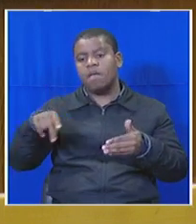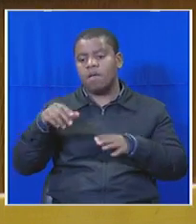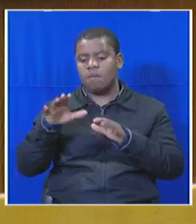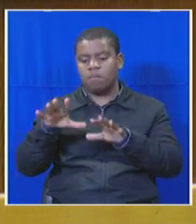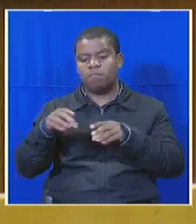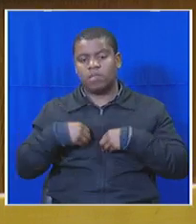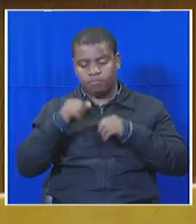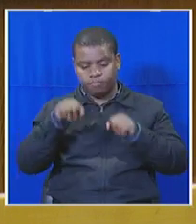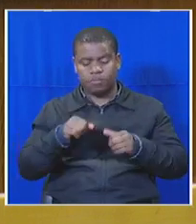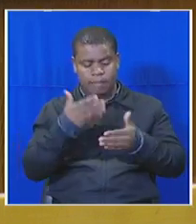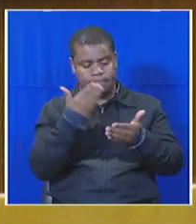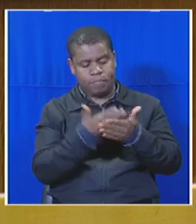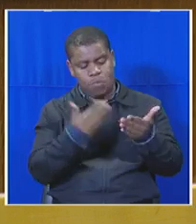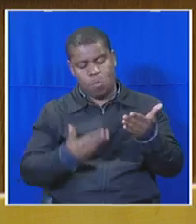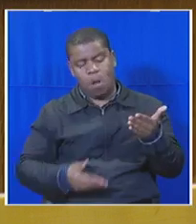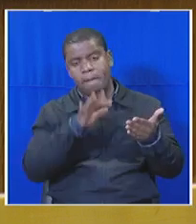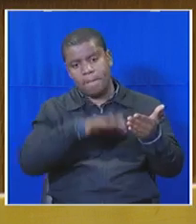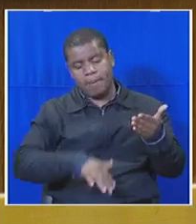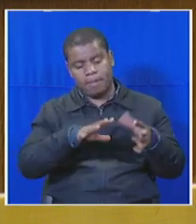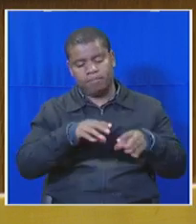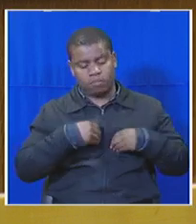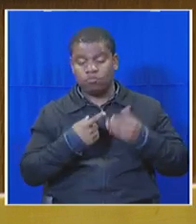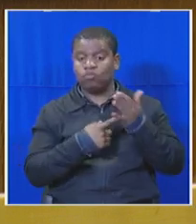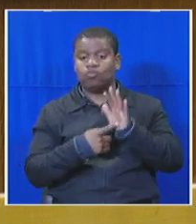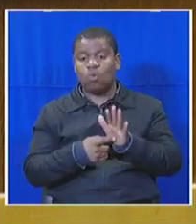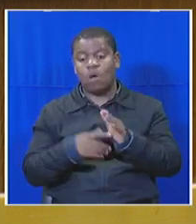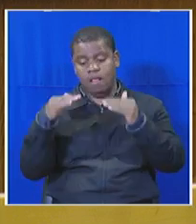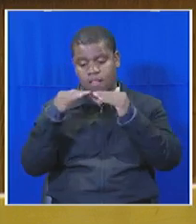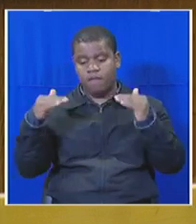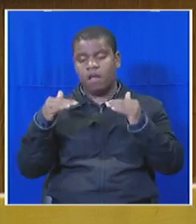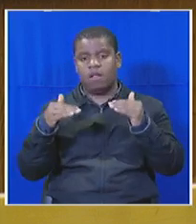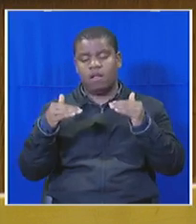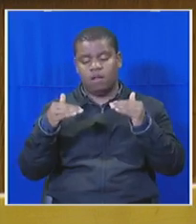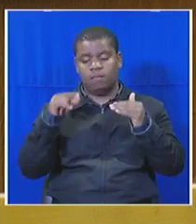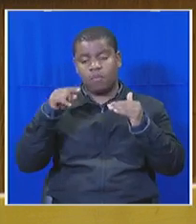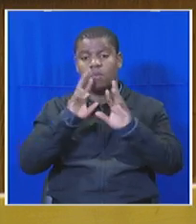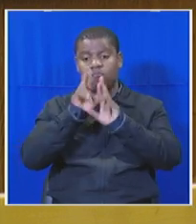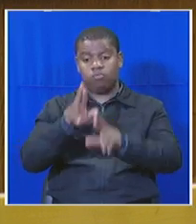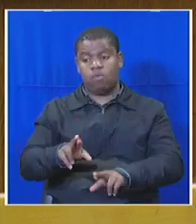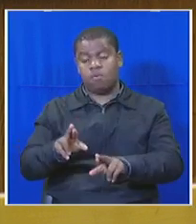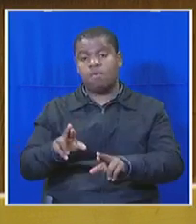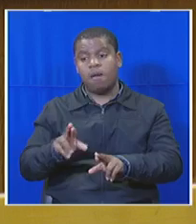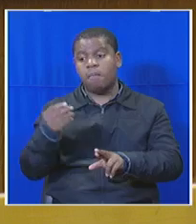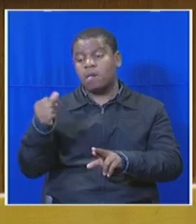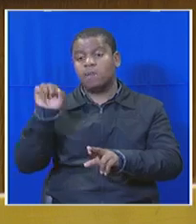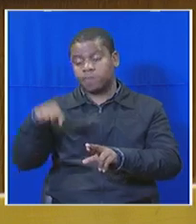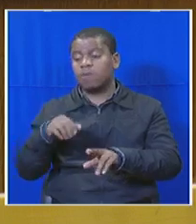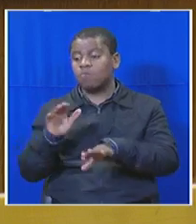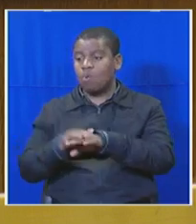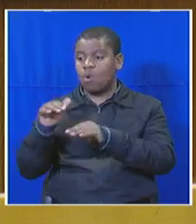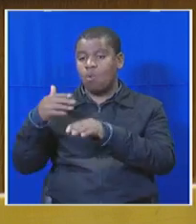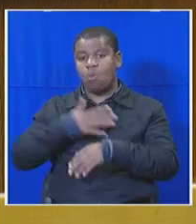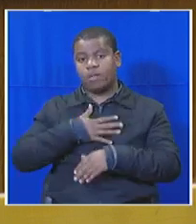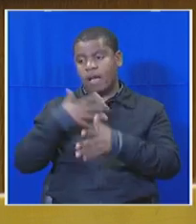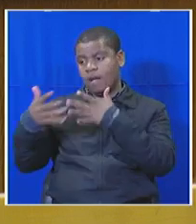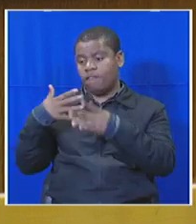overall recommendation of the two reports paint a bleak picture of the level of financial accountability of the third-party fund and the then Department of Water Affairs